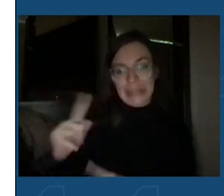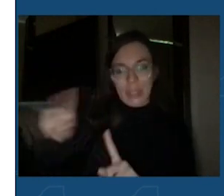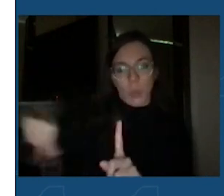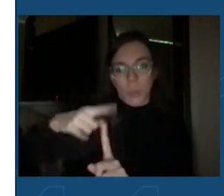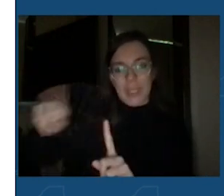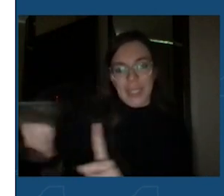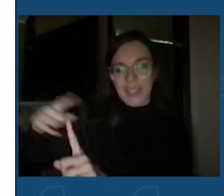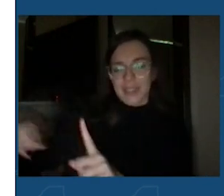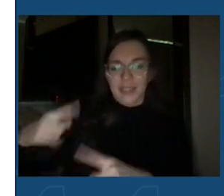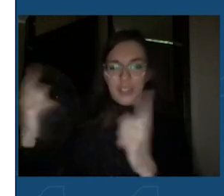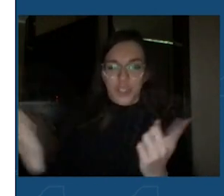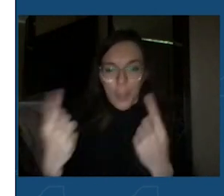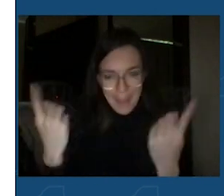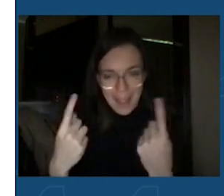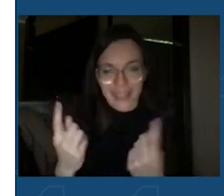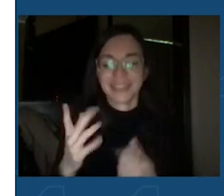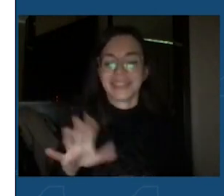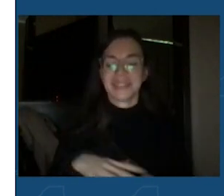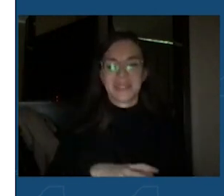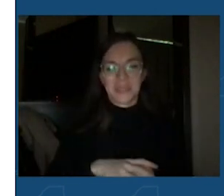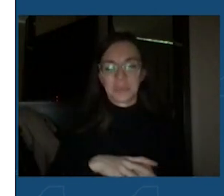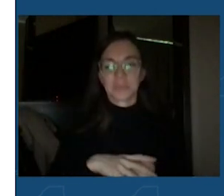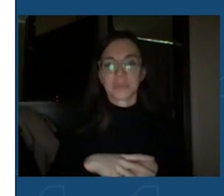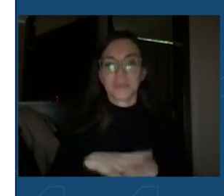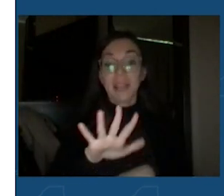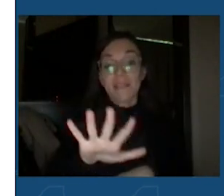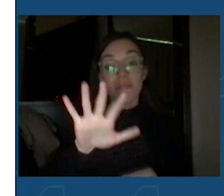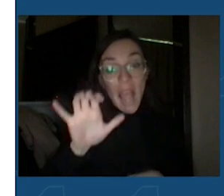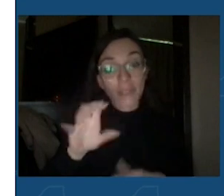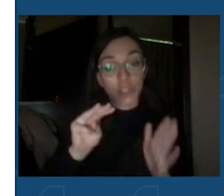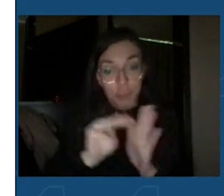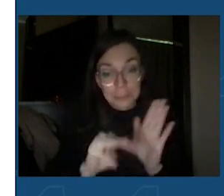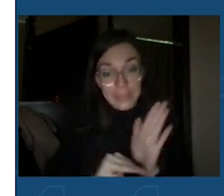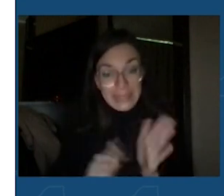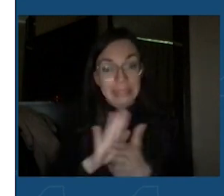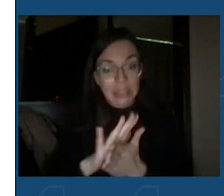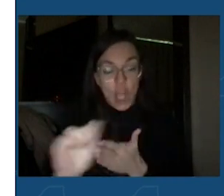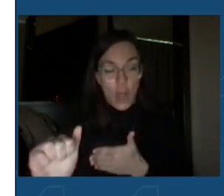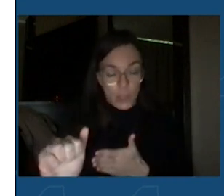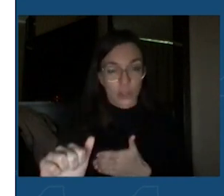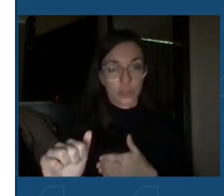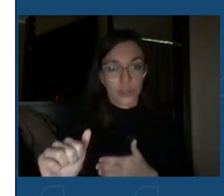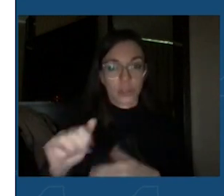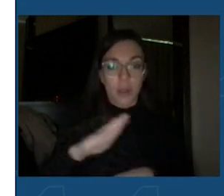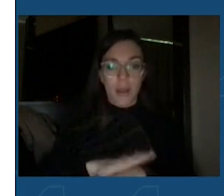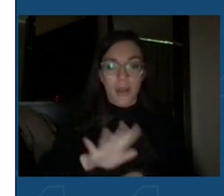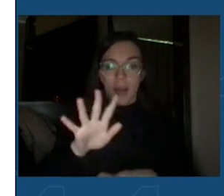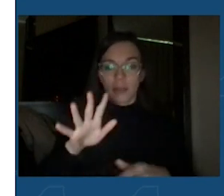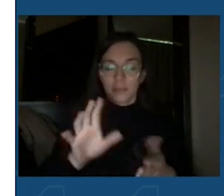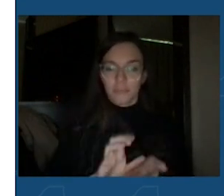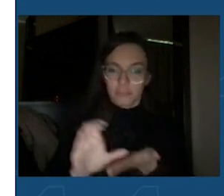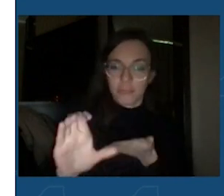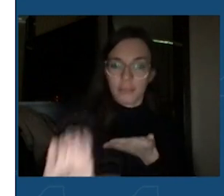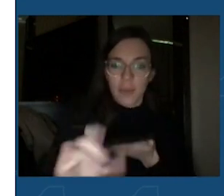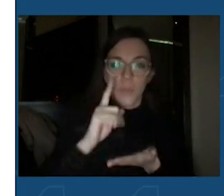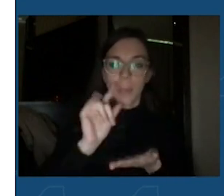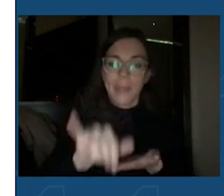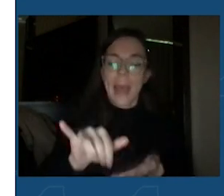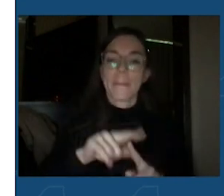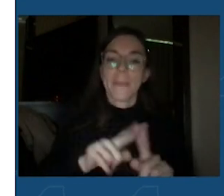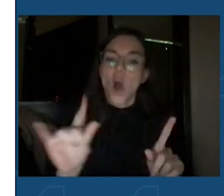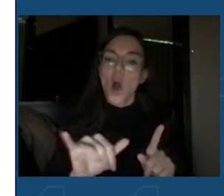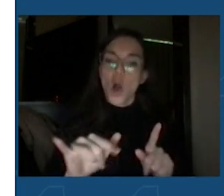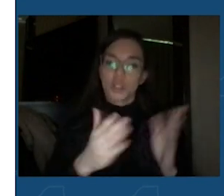going to see them. $500 million. We put $500 million on the table to make that happen, but also the supply chain. Where